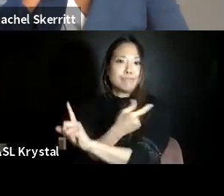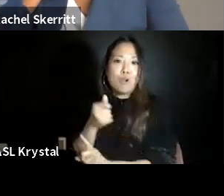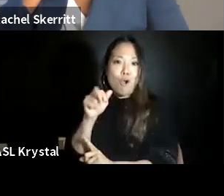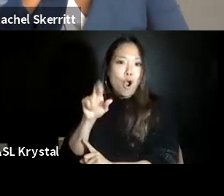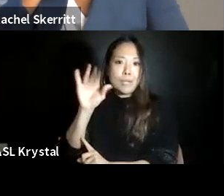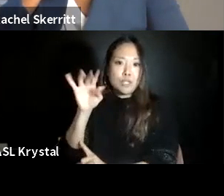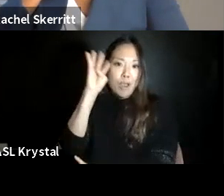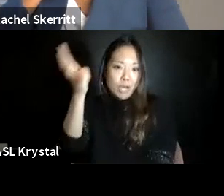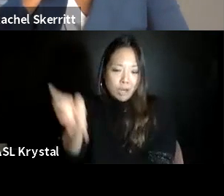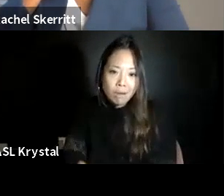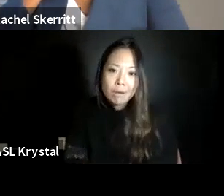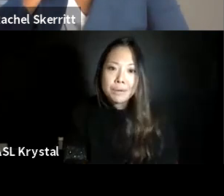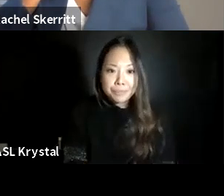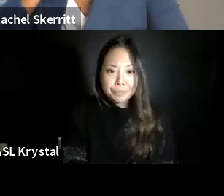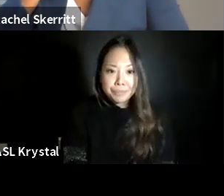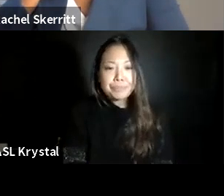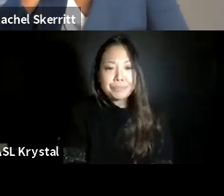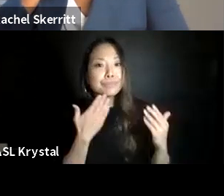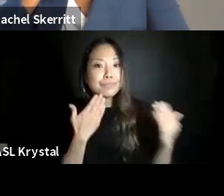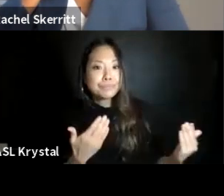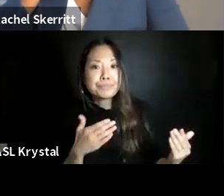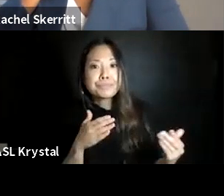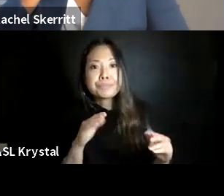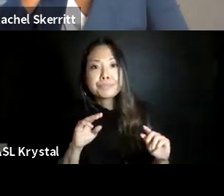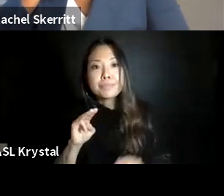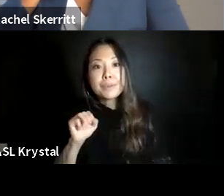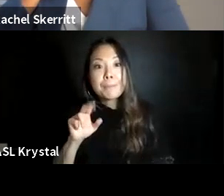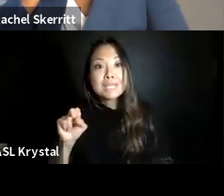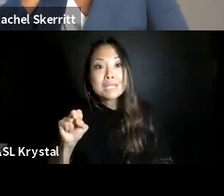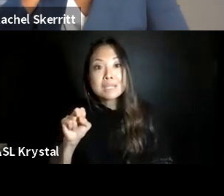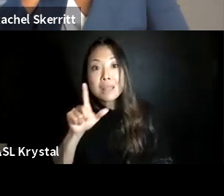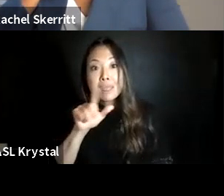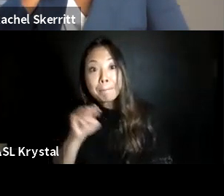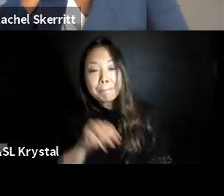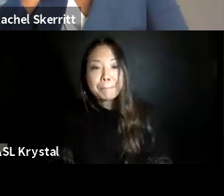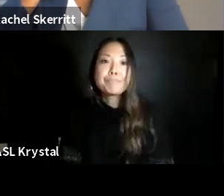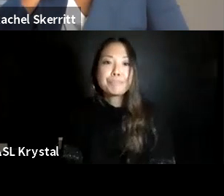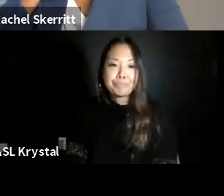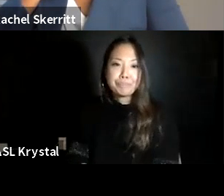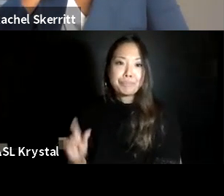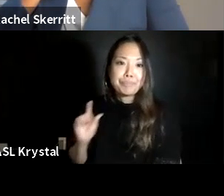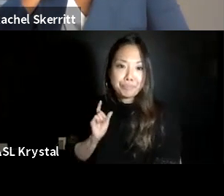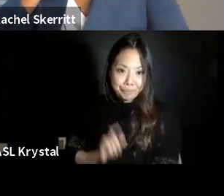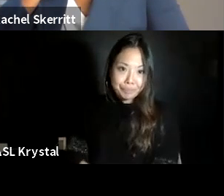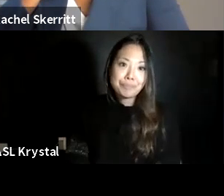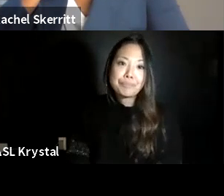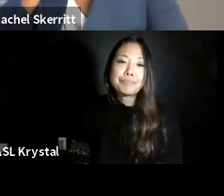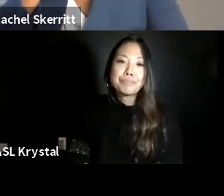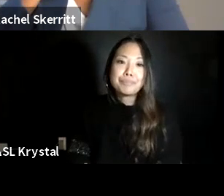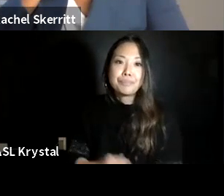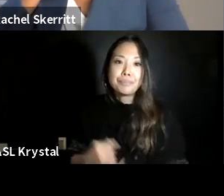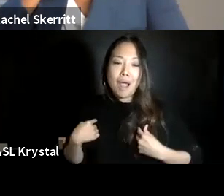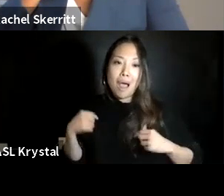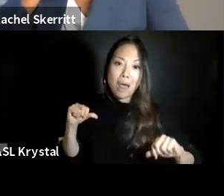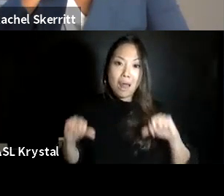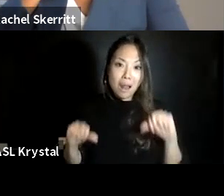Thank you, Ms. Lum, then Ms. Garrett. I will just say I am also hesitant on the